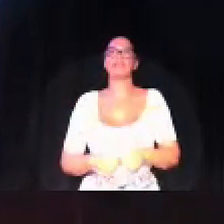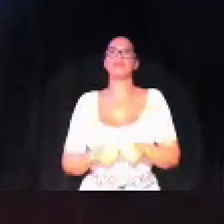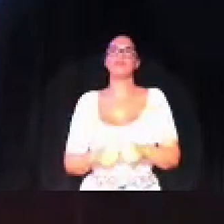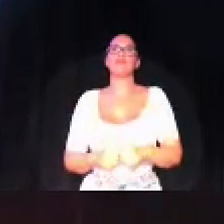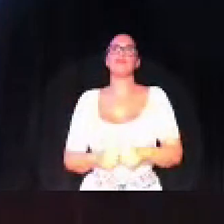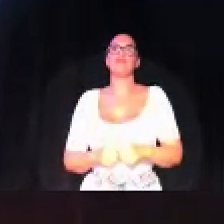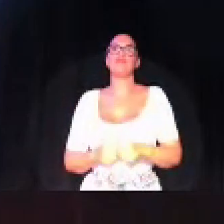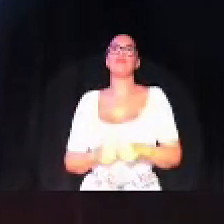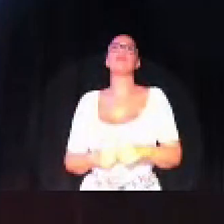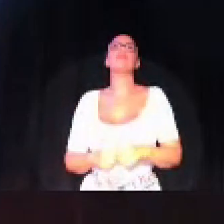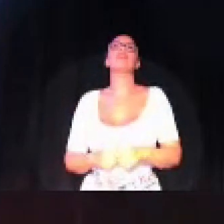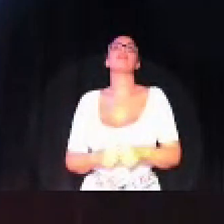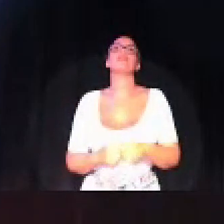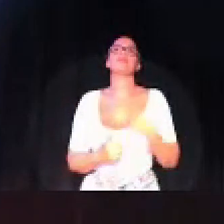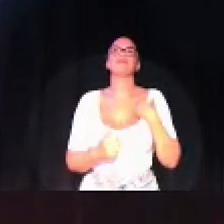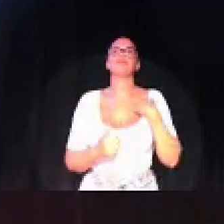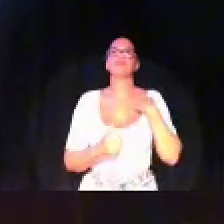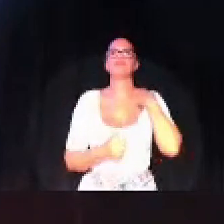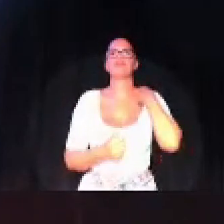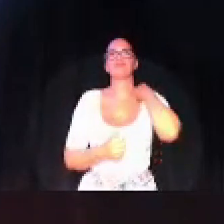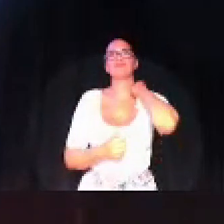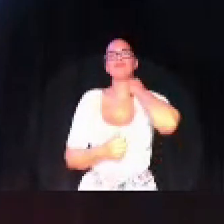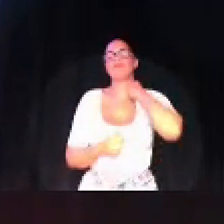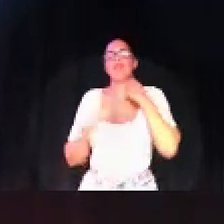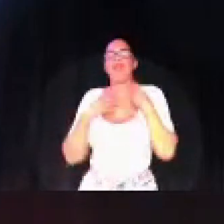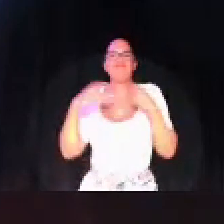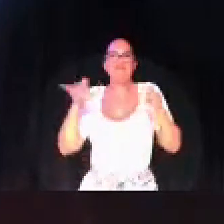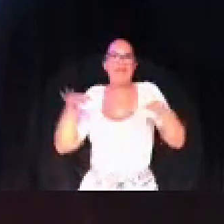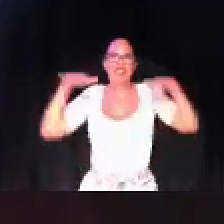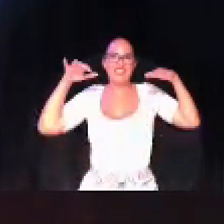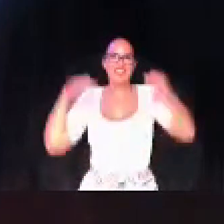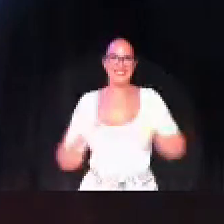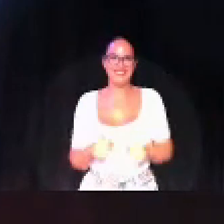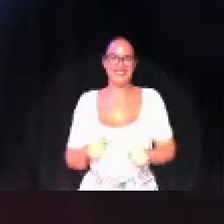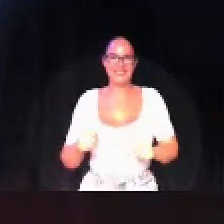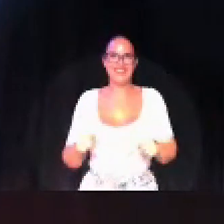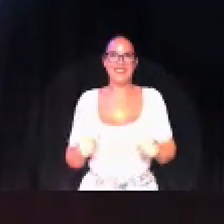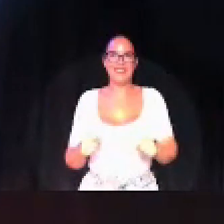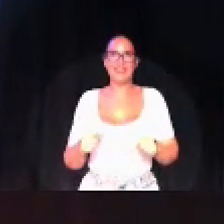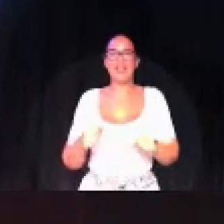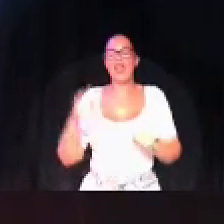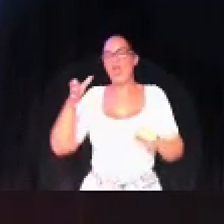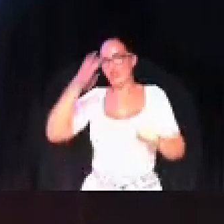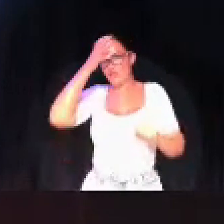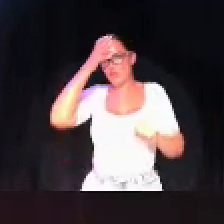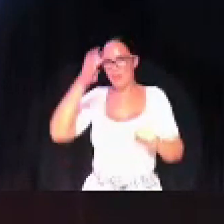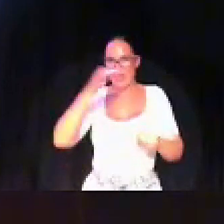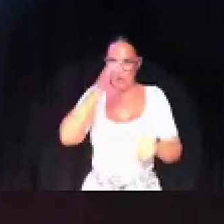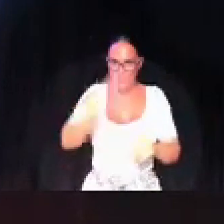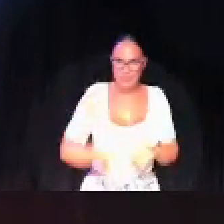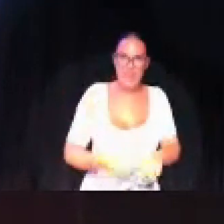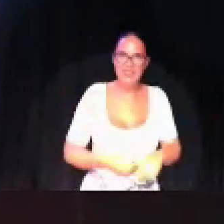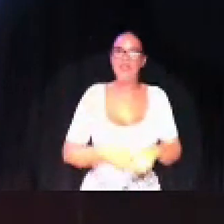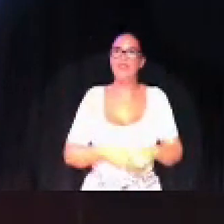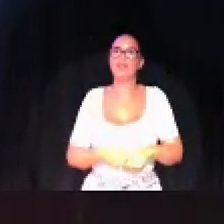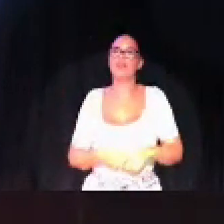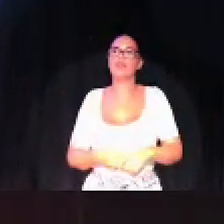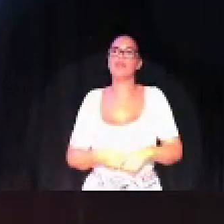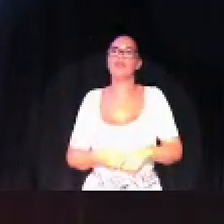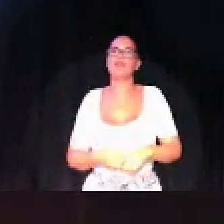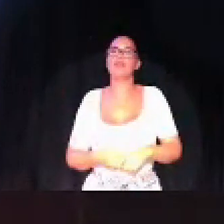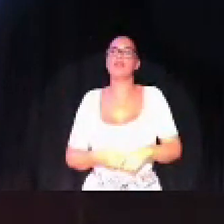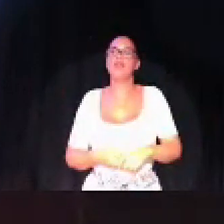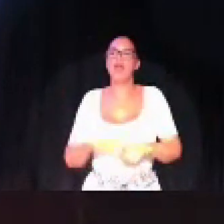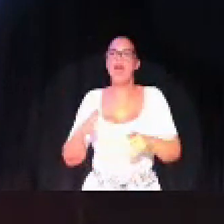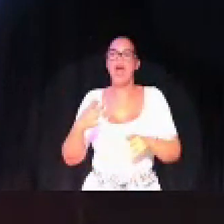Hello, thank you. Yeah. That was magic. And another stupid question, technical. No. These black